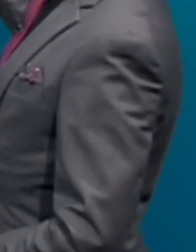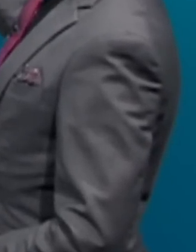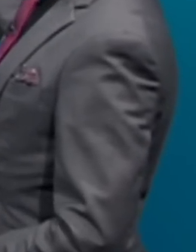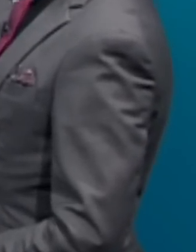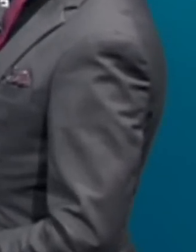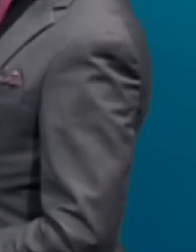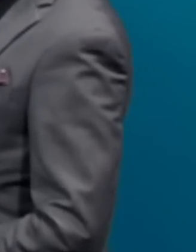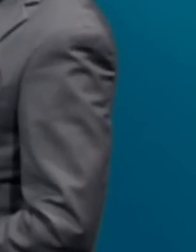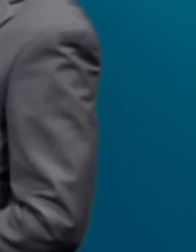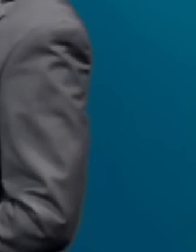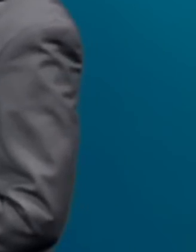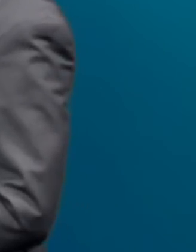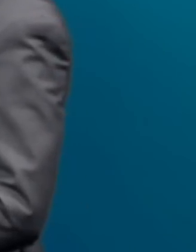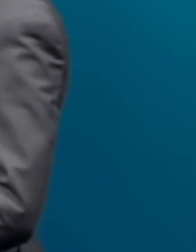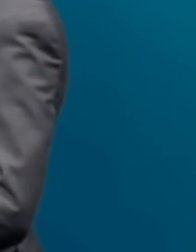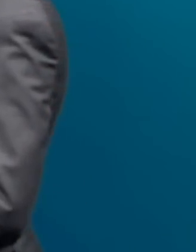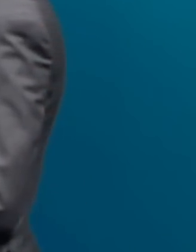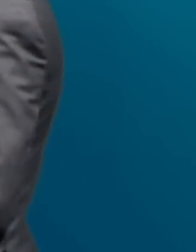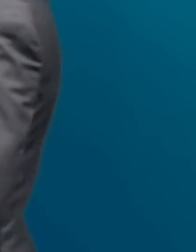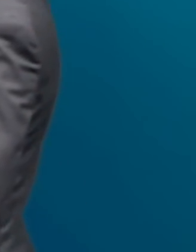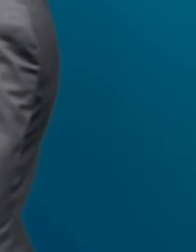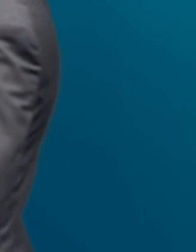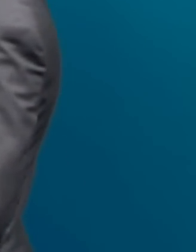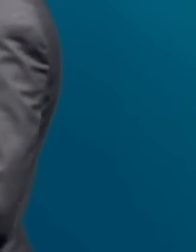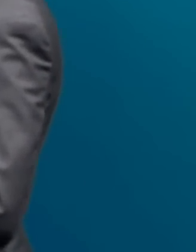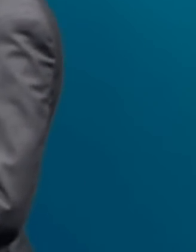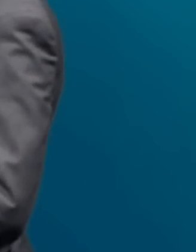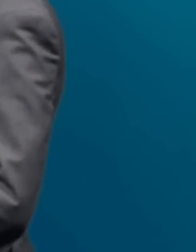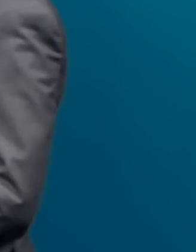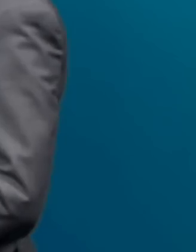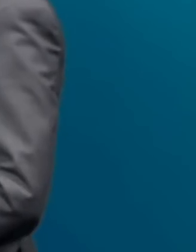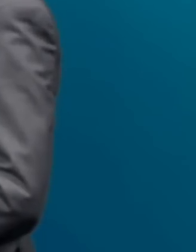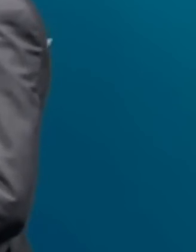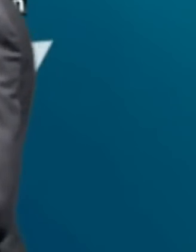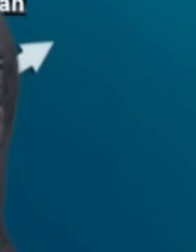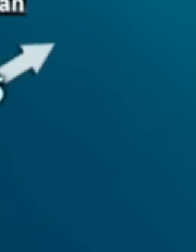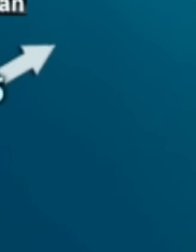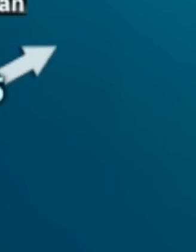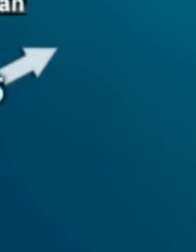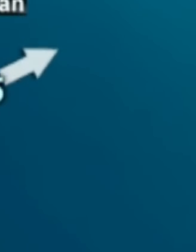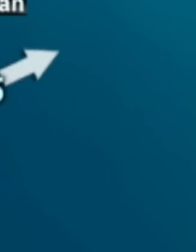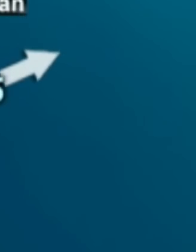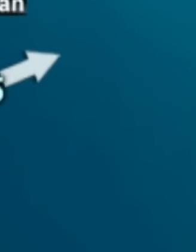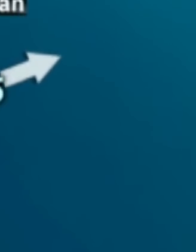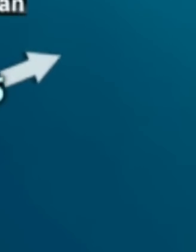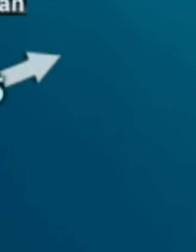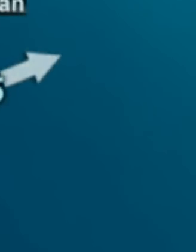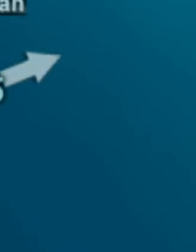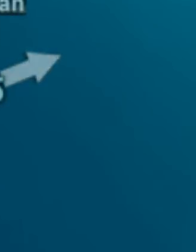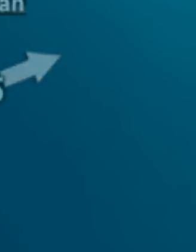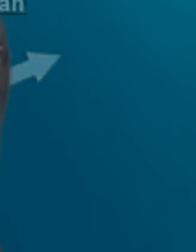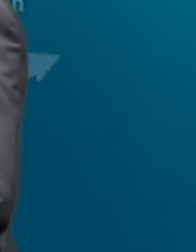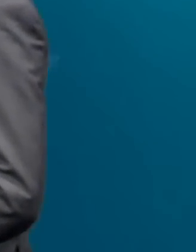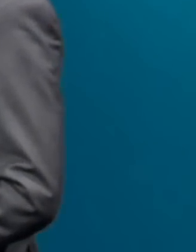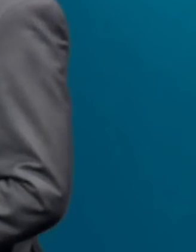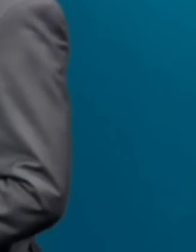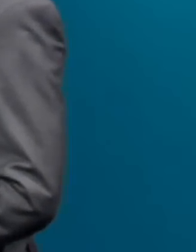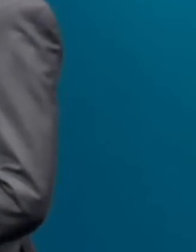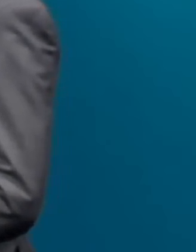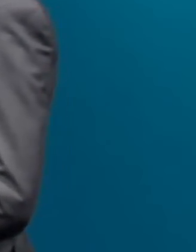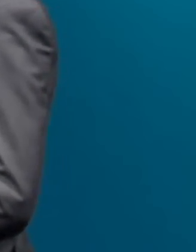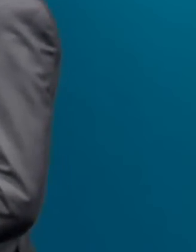Mpumalanga di gona go tse dipula ka diperesente tse 30 di sa le gona ka Free State le gona ka North West di karolo tsa province bogari yona ya Africa borwa go bontšha go tla ba ile fela maroma